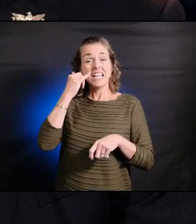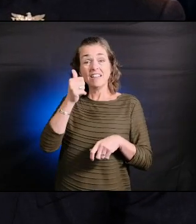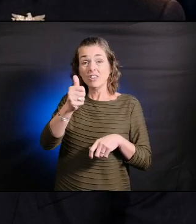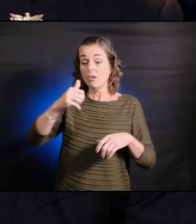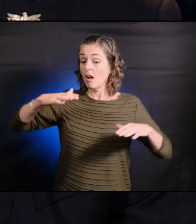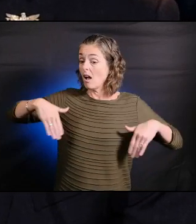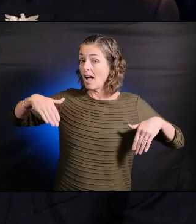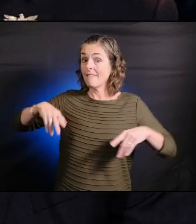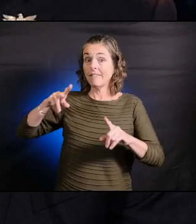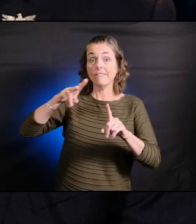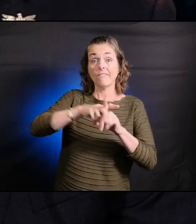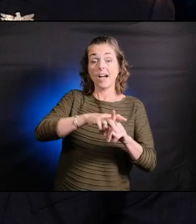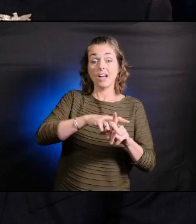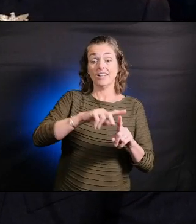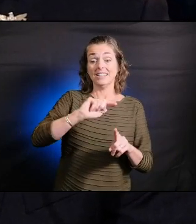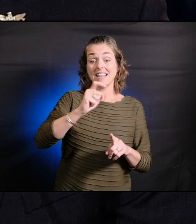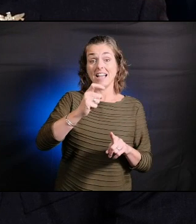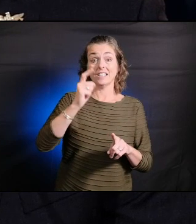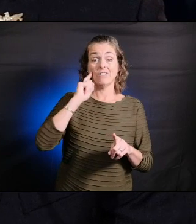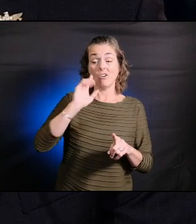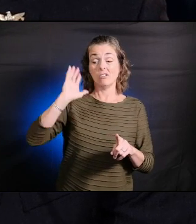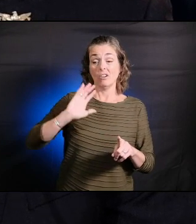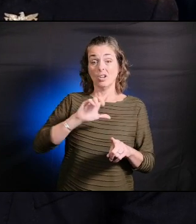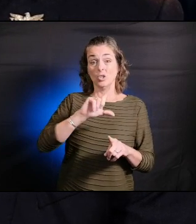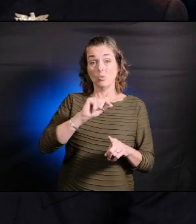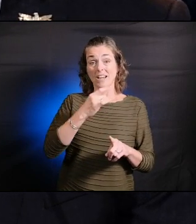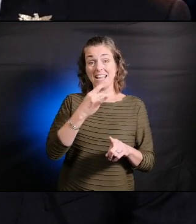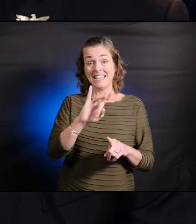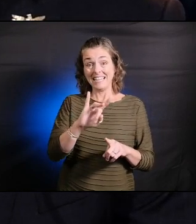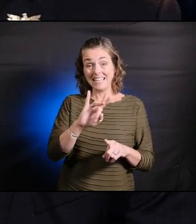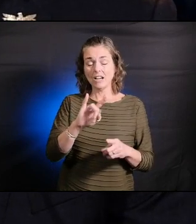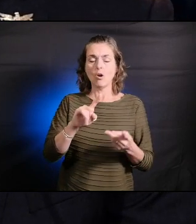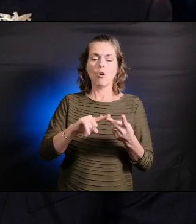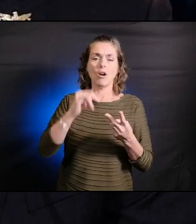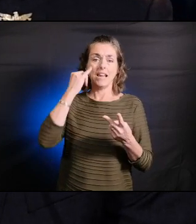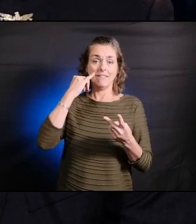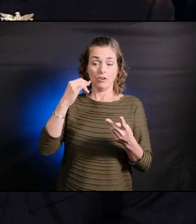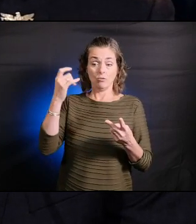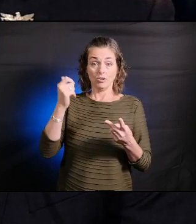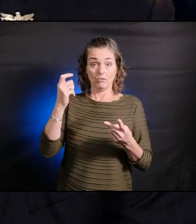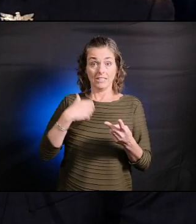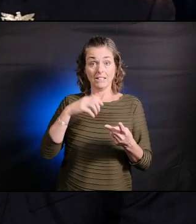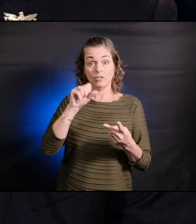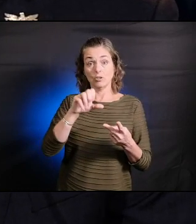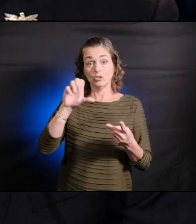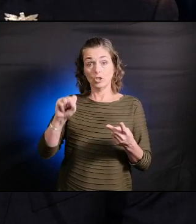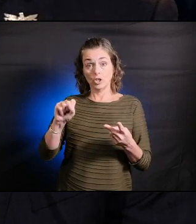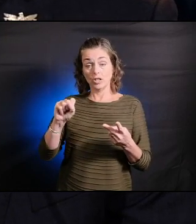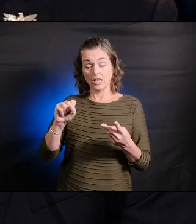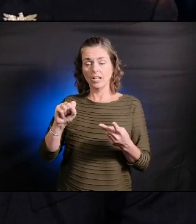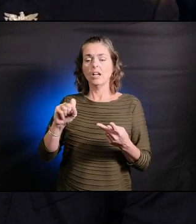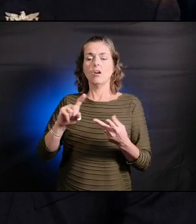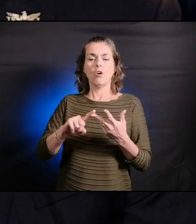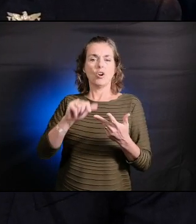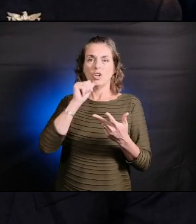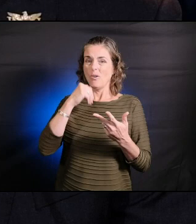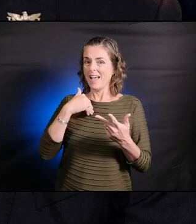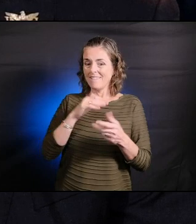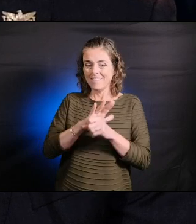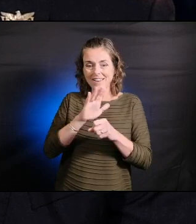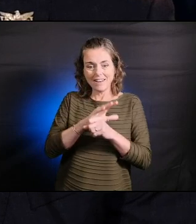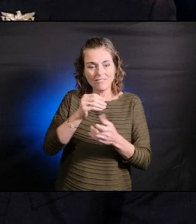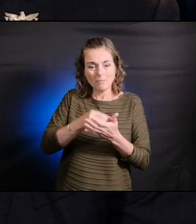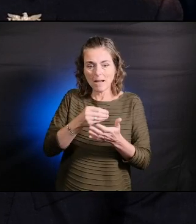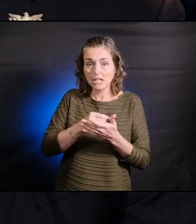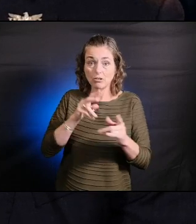tax return, you're a Social Security recipient, or you don't have enough money to gain enough income